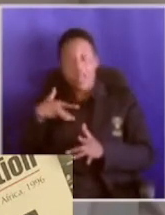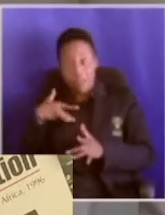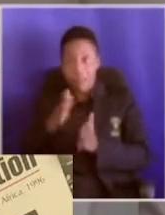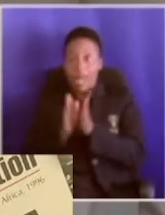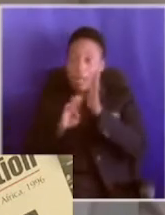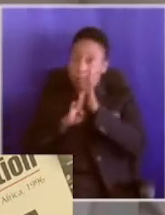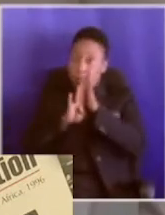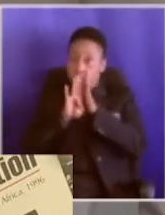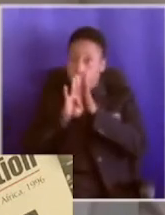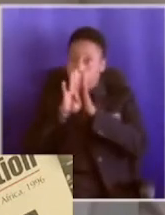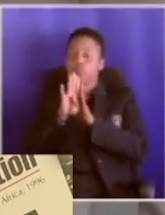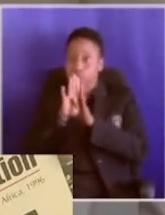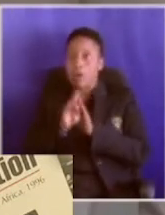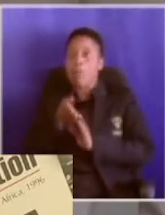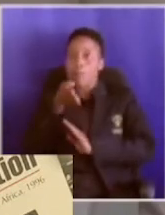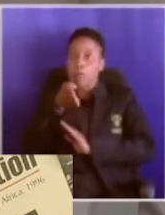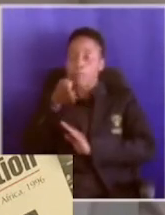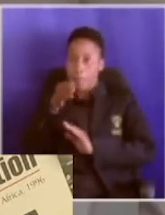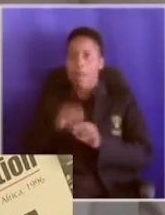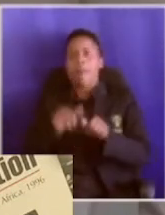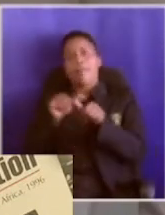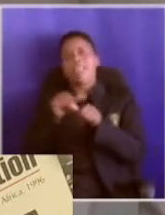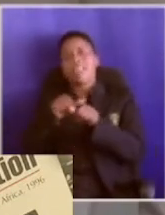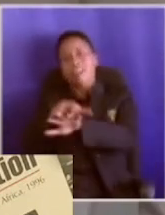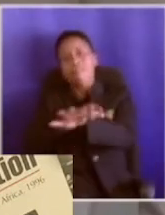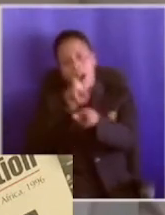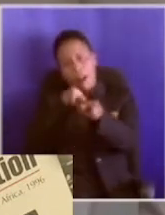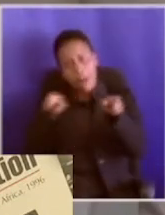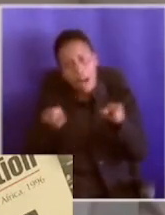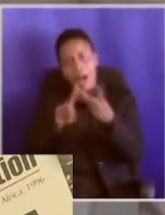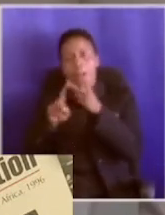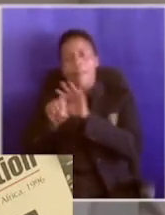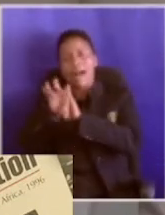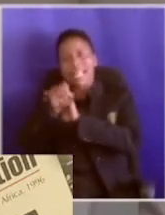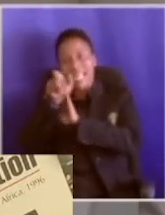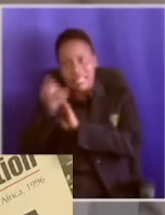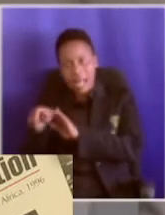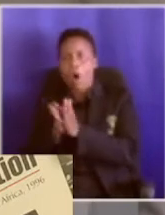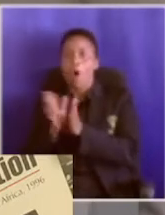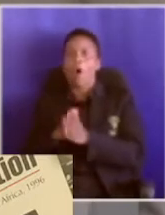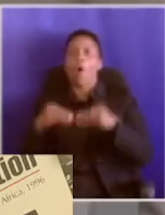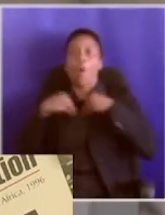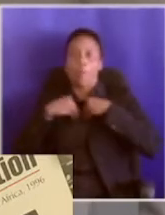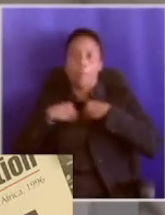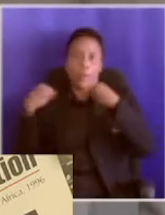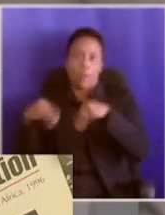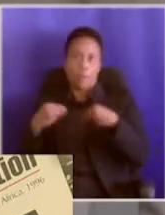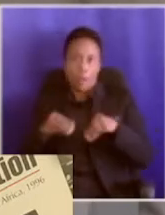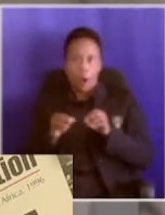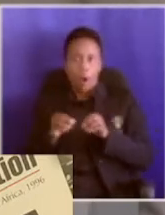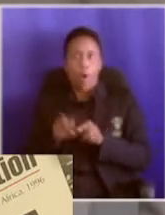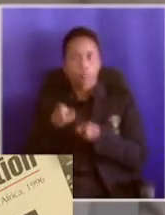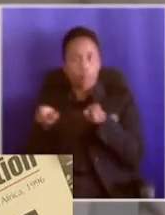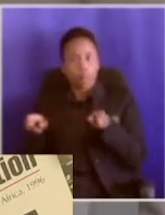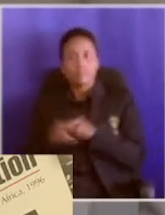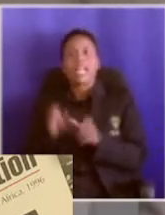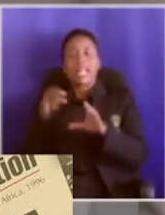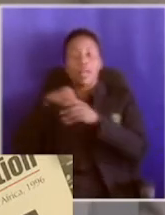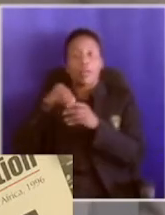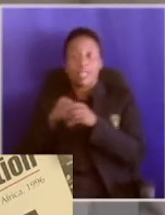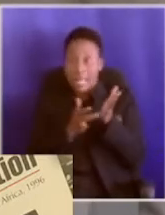prosper will be the better farmer, marketer, and entrepreneur, improving yields and technology